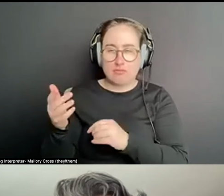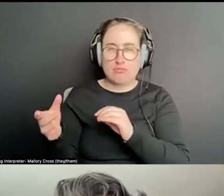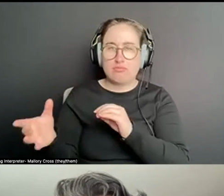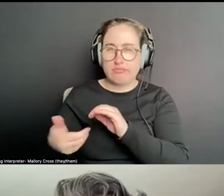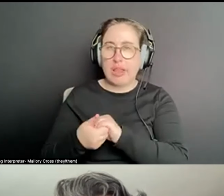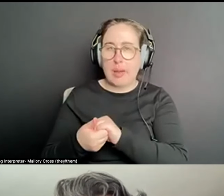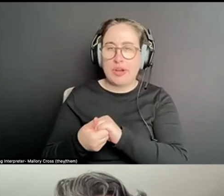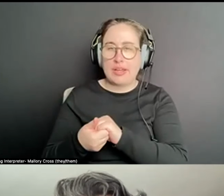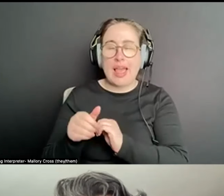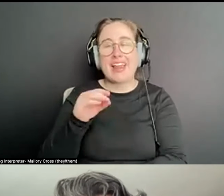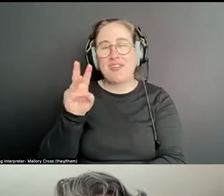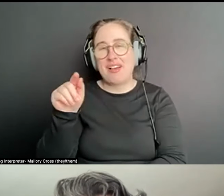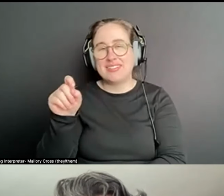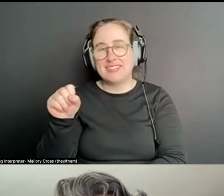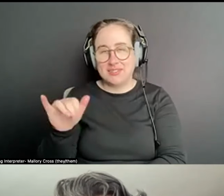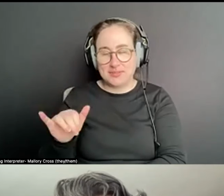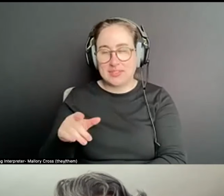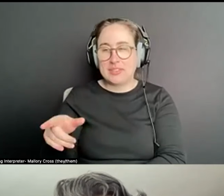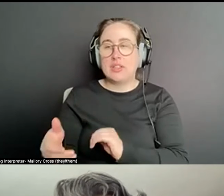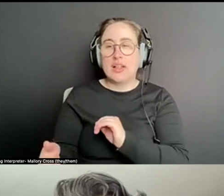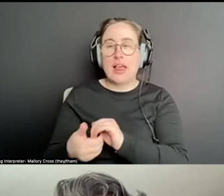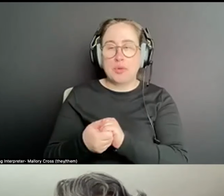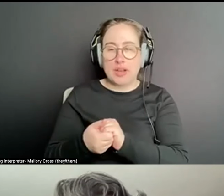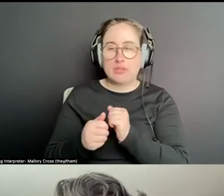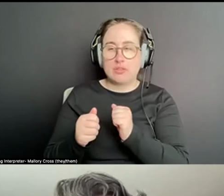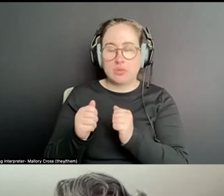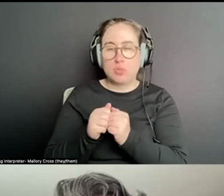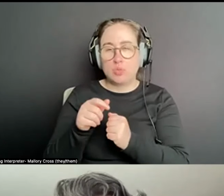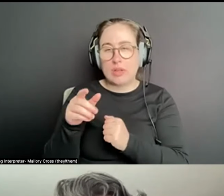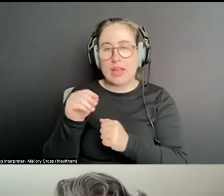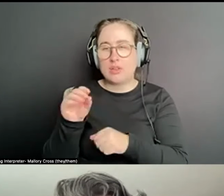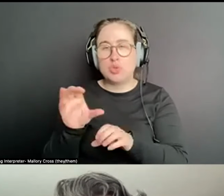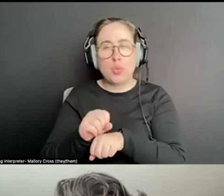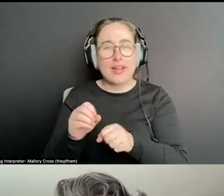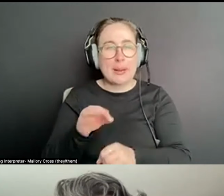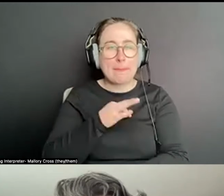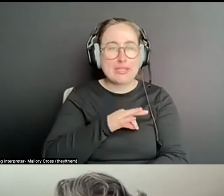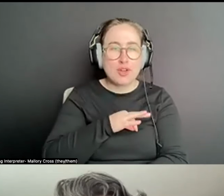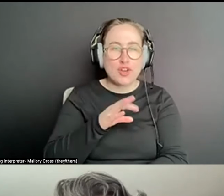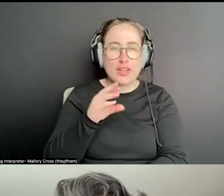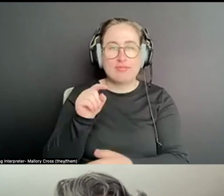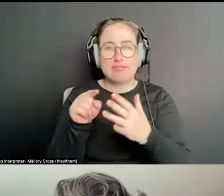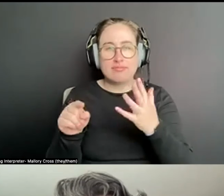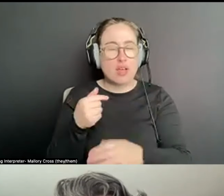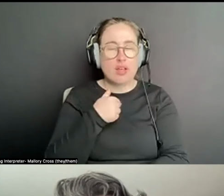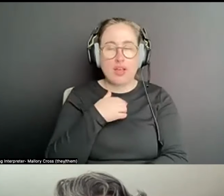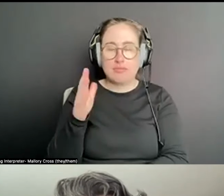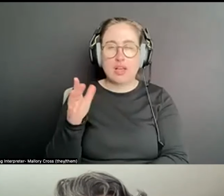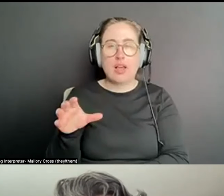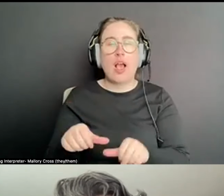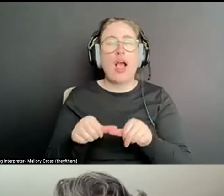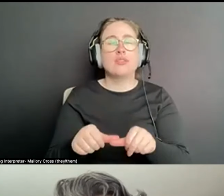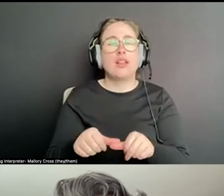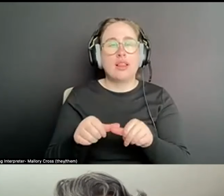in Watts, and we are also doing work in Pittsburgh. And so we are, I'm constantly creating